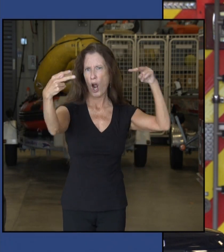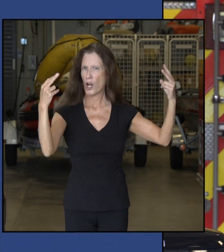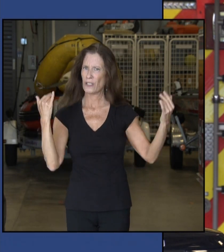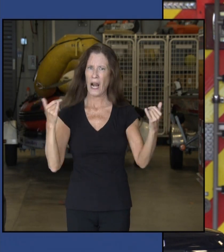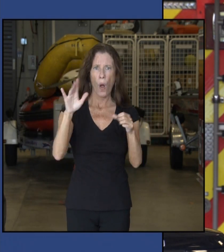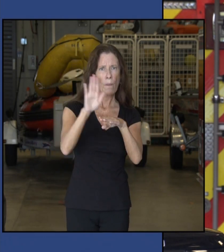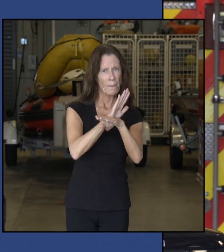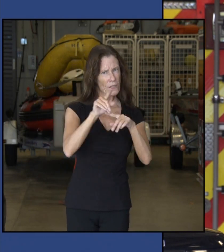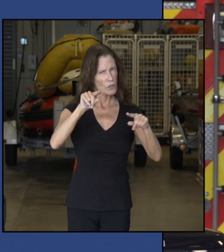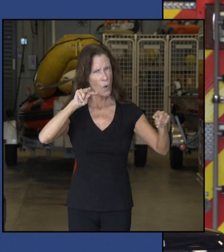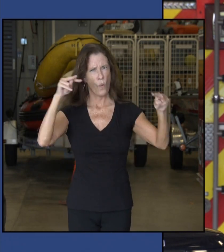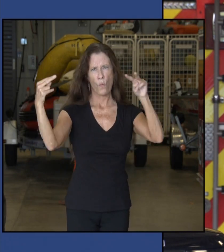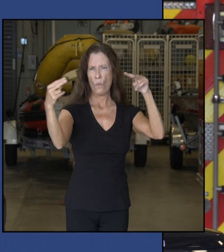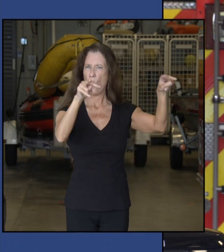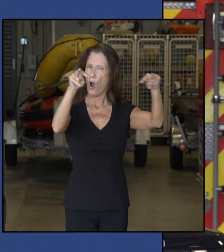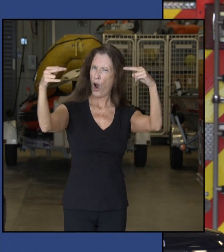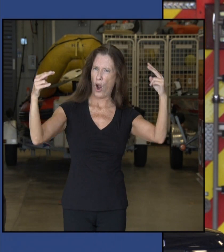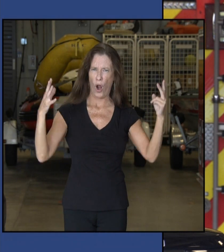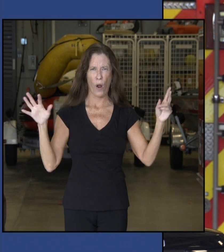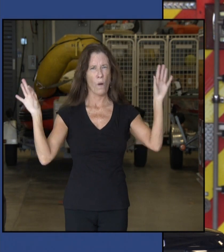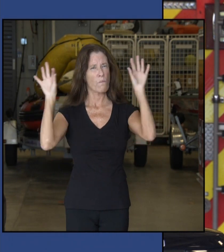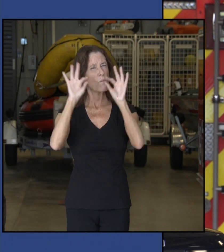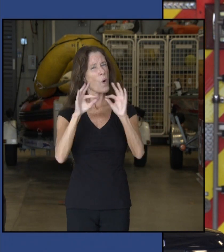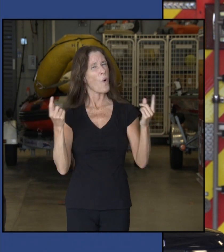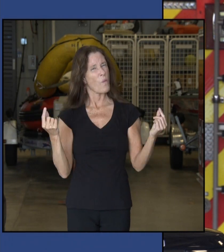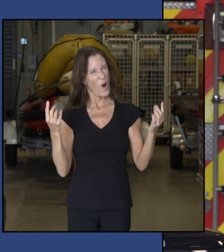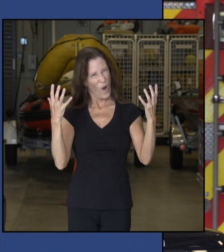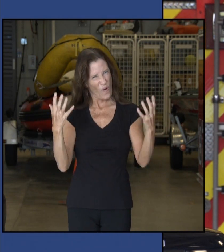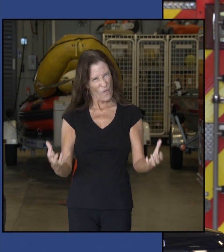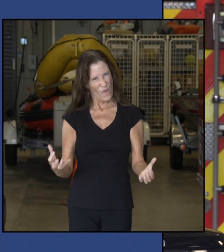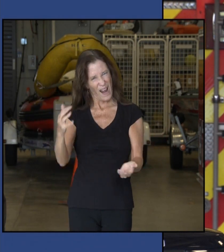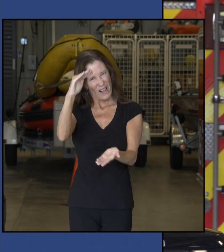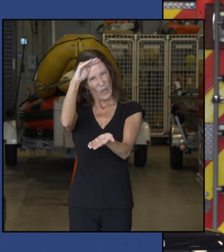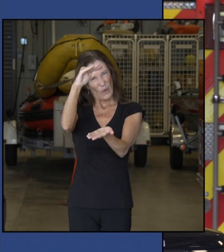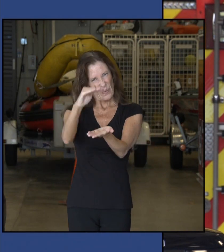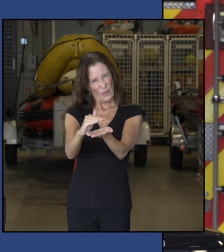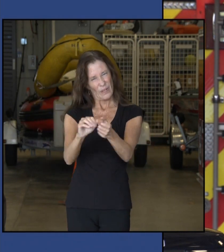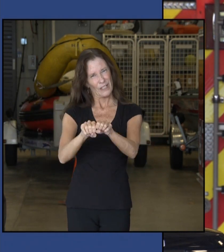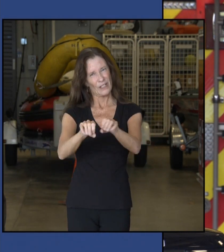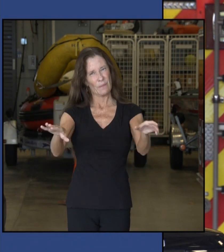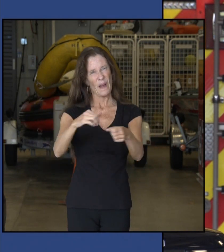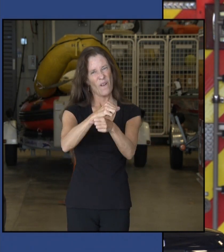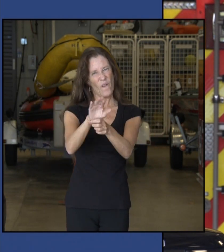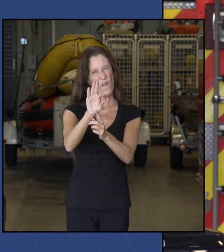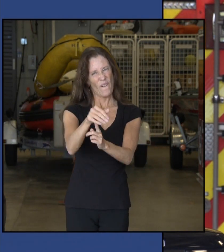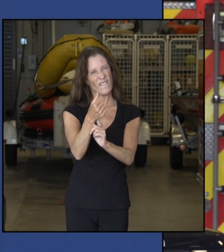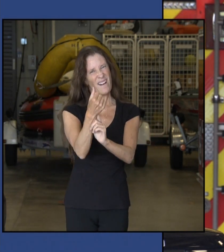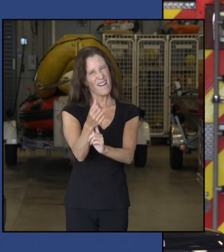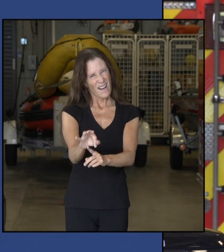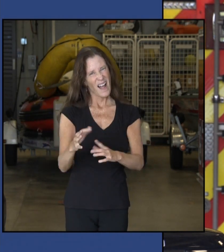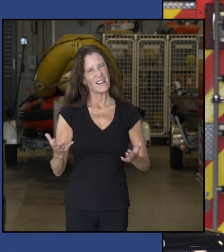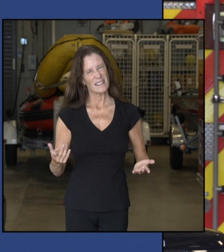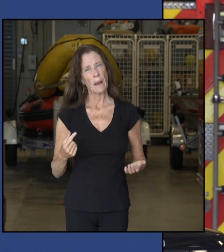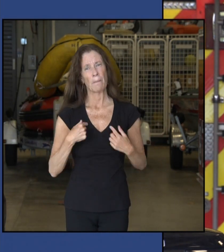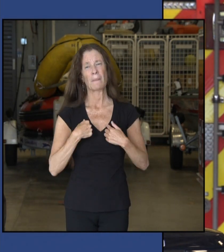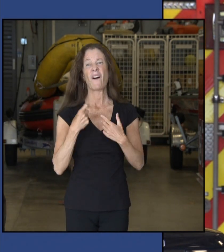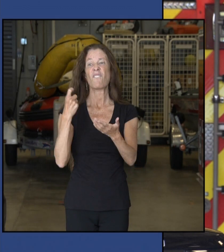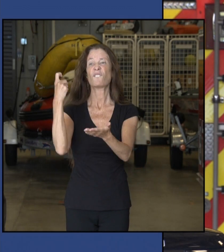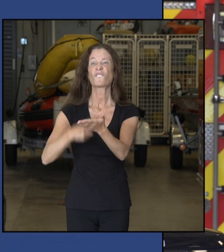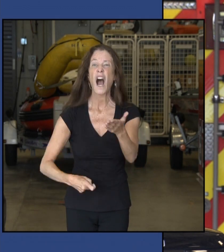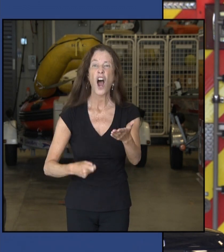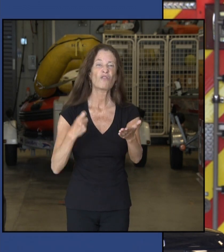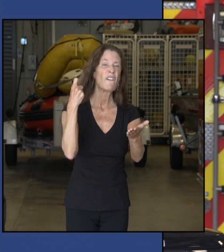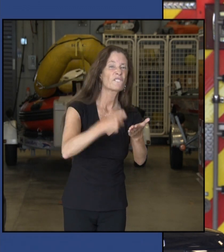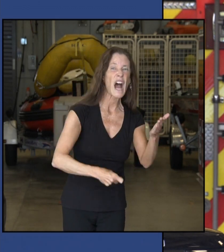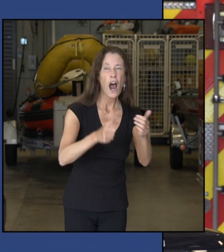though, this doesn't depend on enforcement. It depends on our doing what we do because we